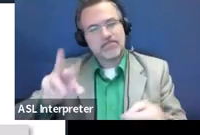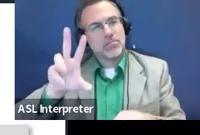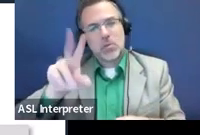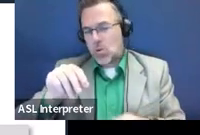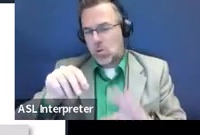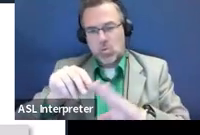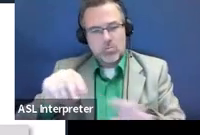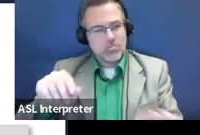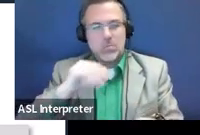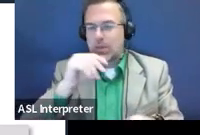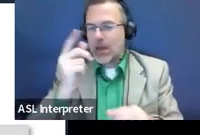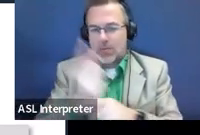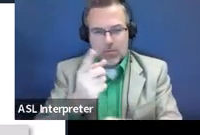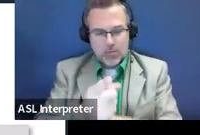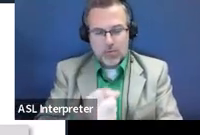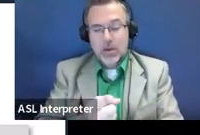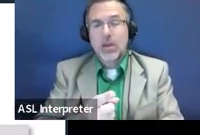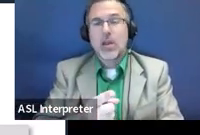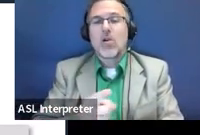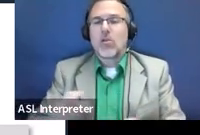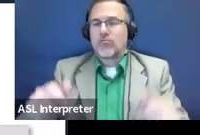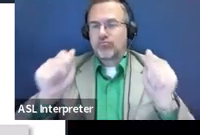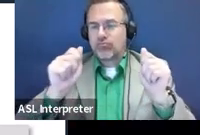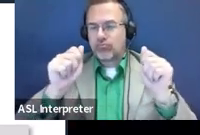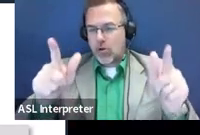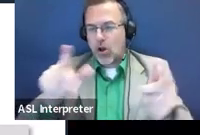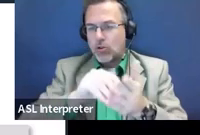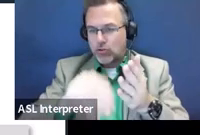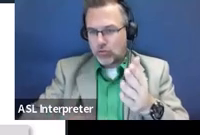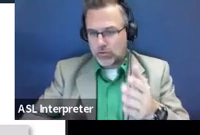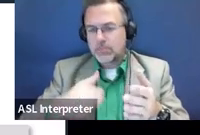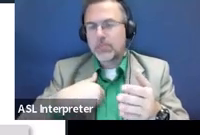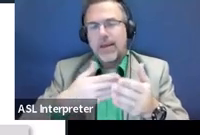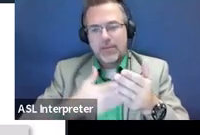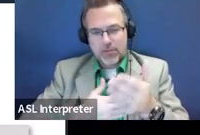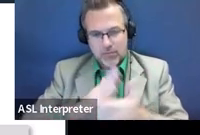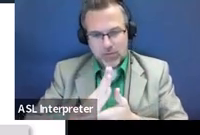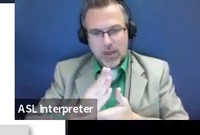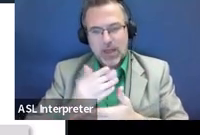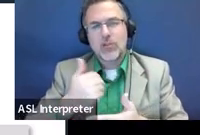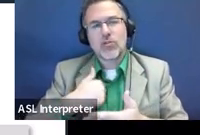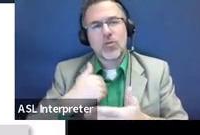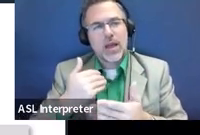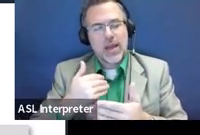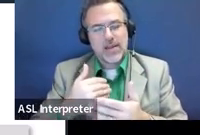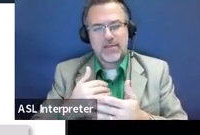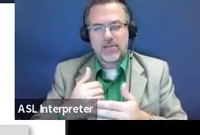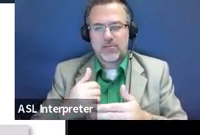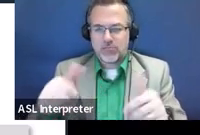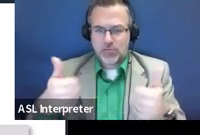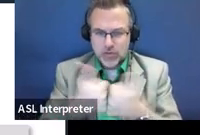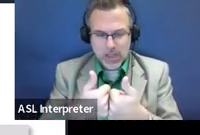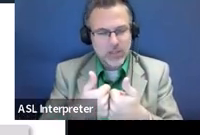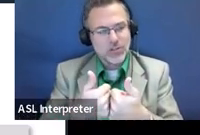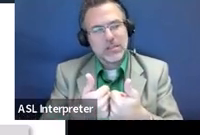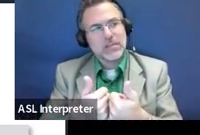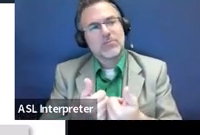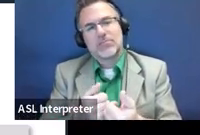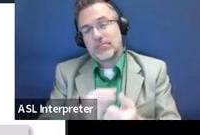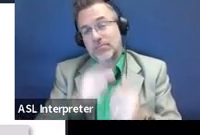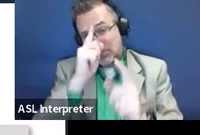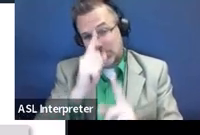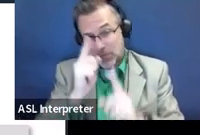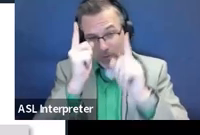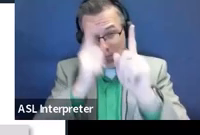okay. All students have the right to have appropriately ambitious goals, and